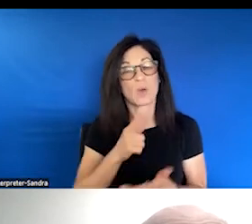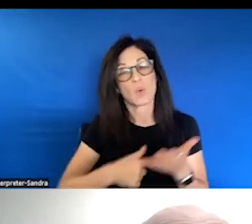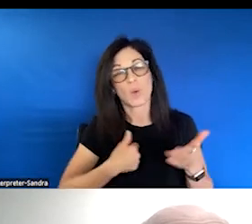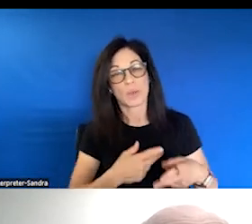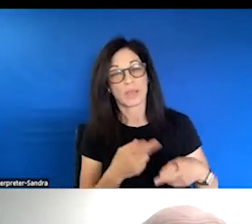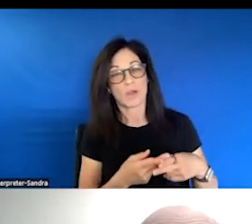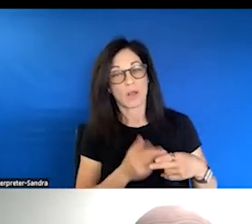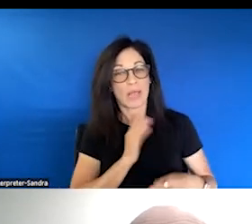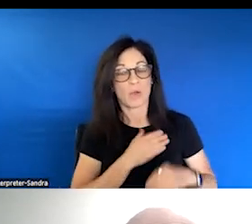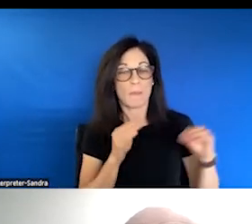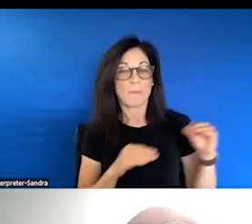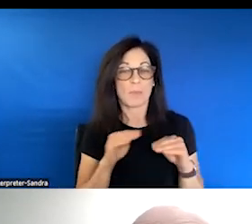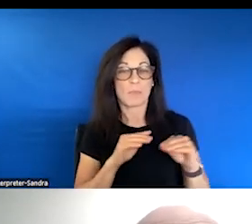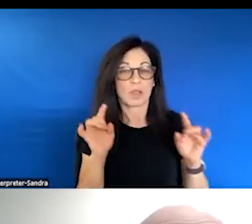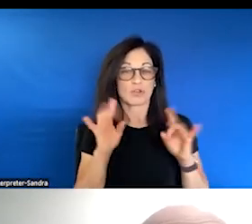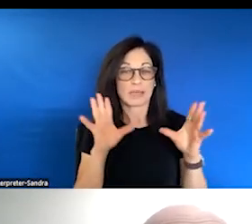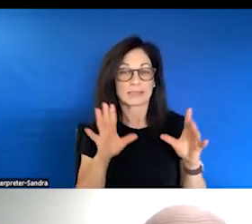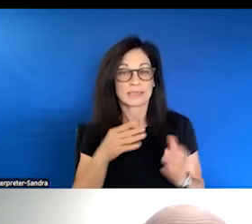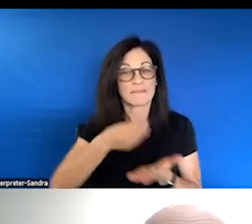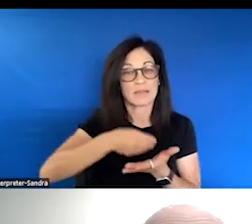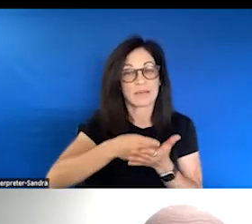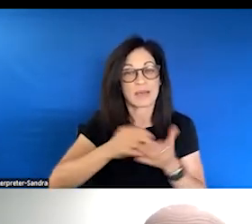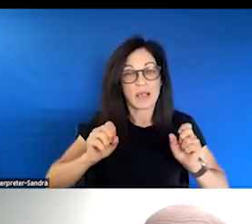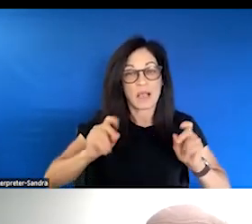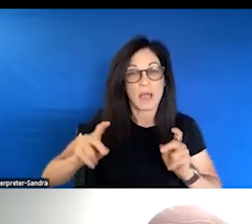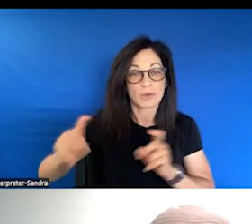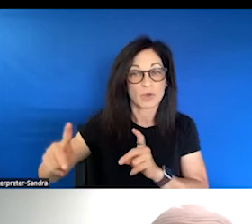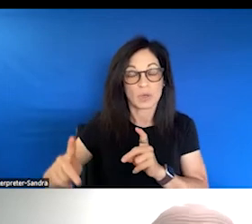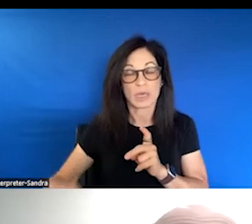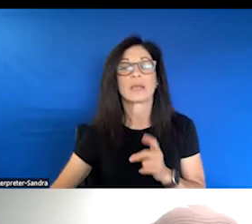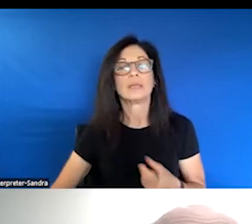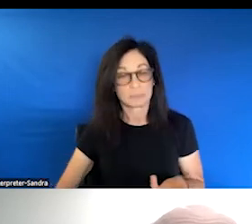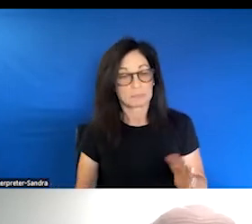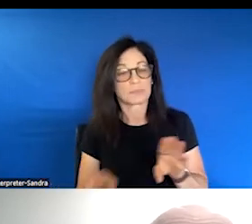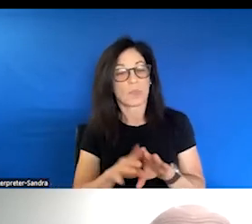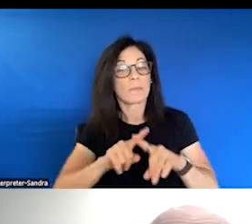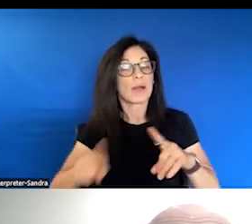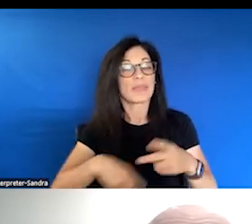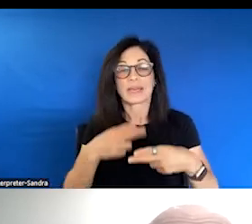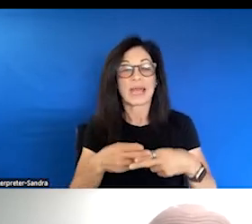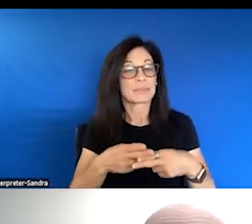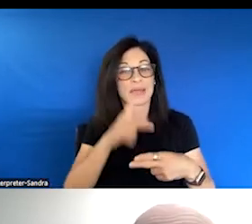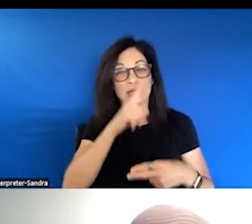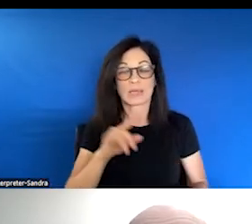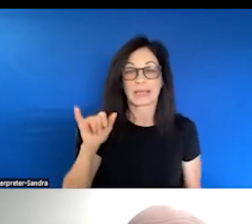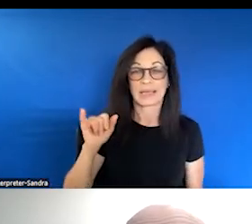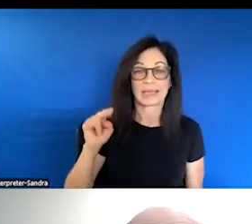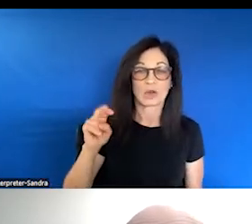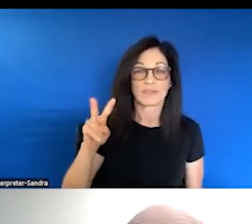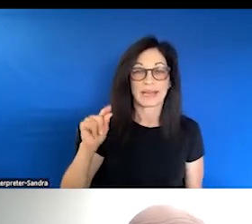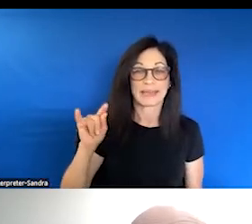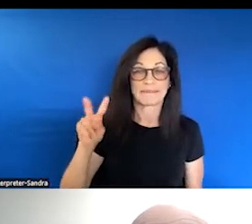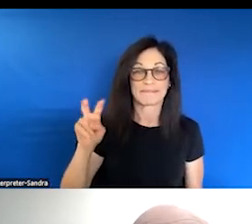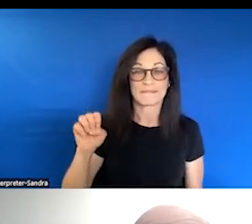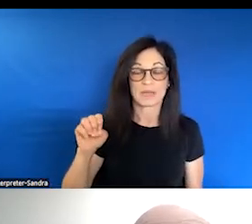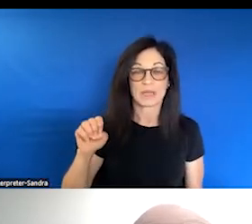our mobile crisis funding opportunity closed, but the name of it is actually Innovative Community